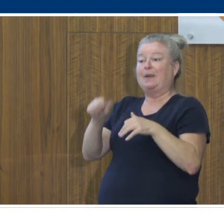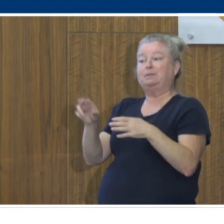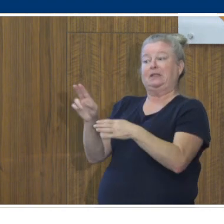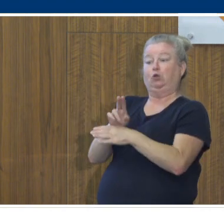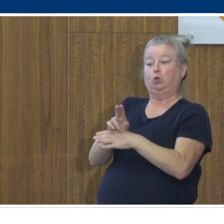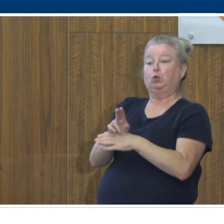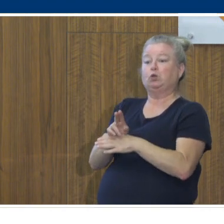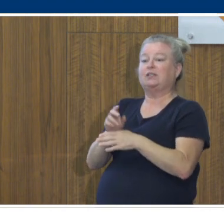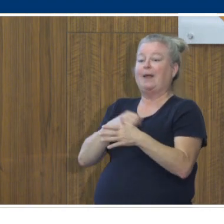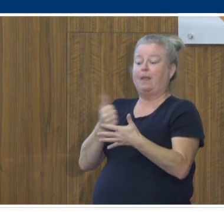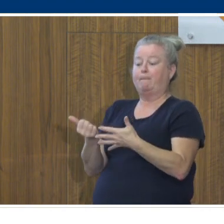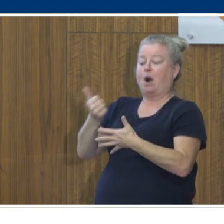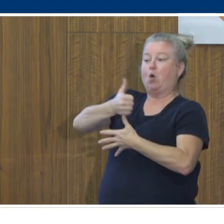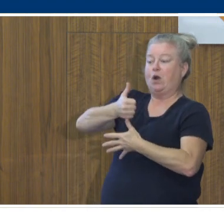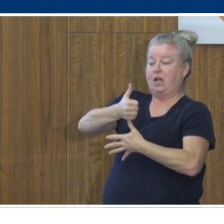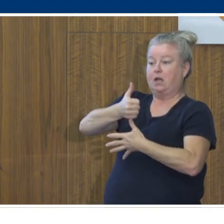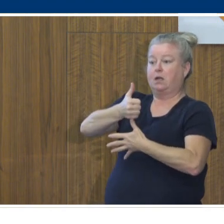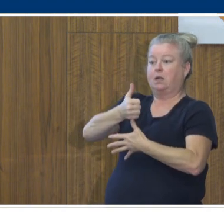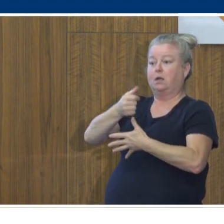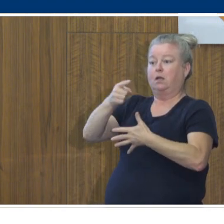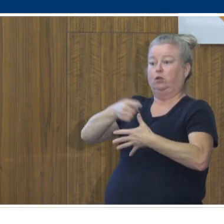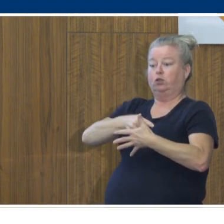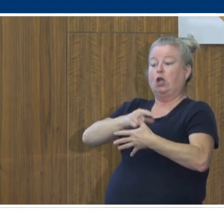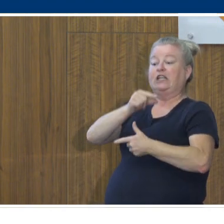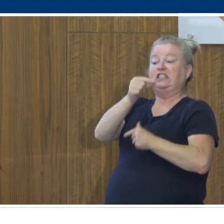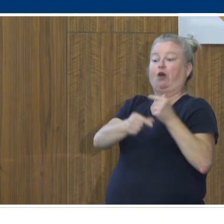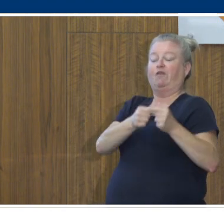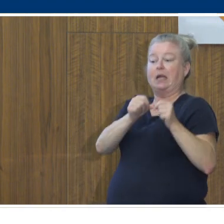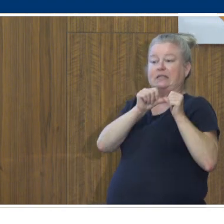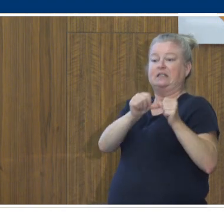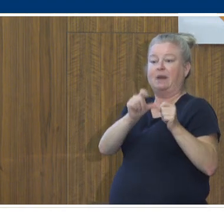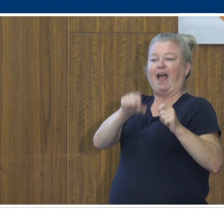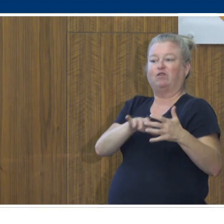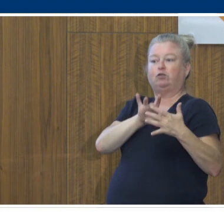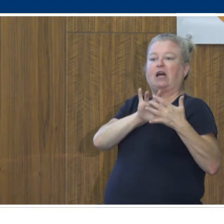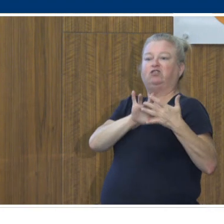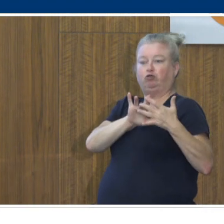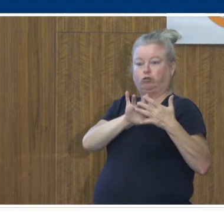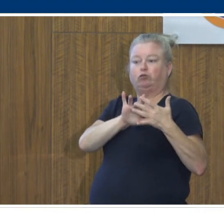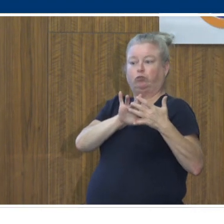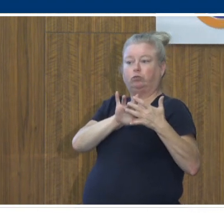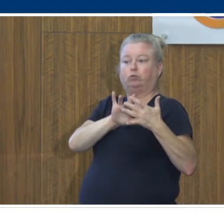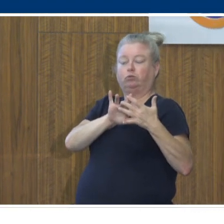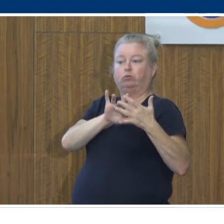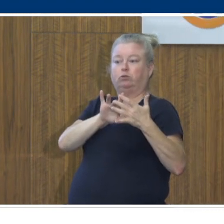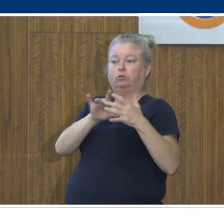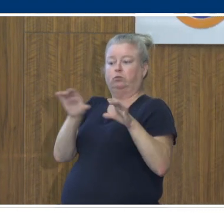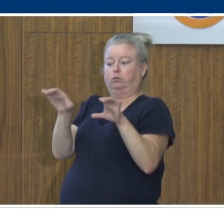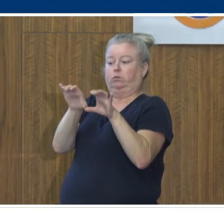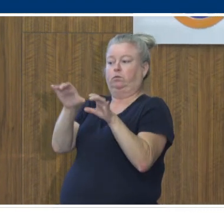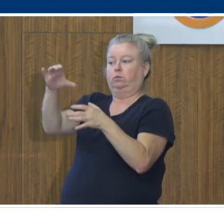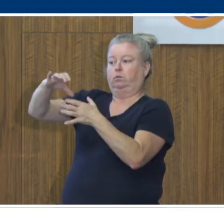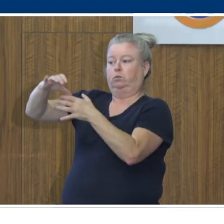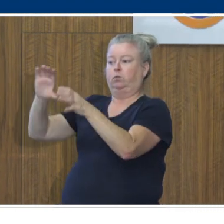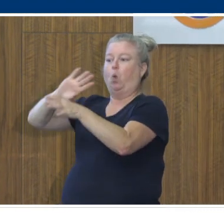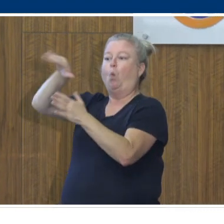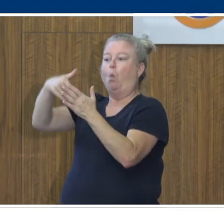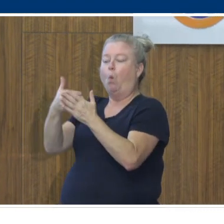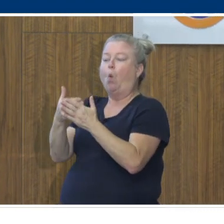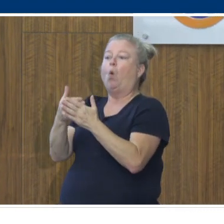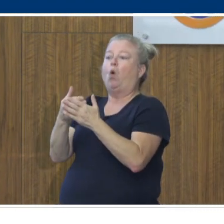priority. Number 1, it has to be geographically contiguous, so they have to touch. There has to be one whole